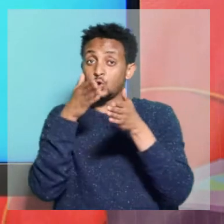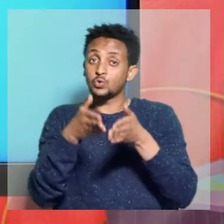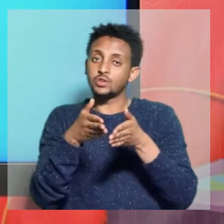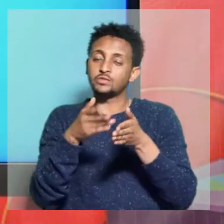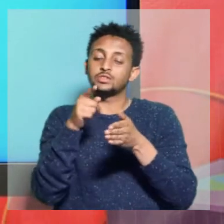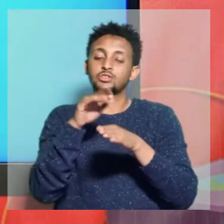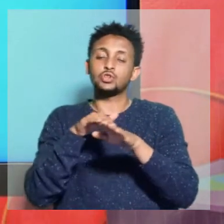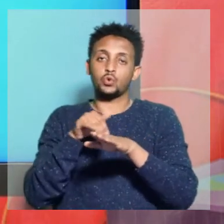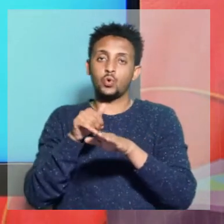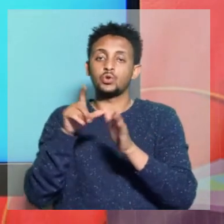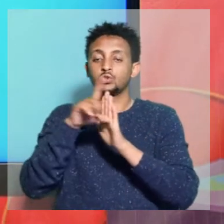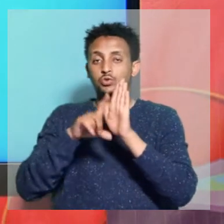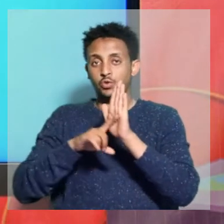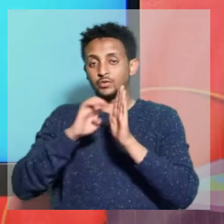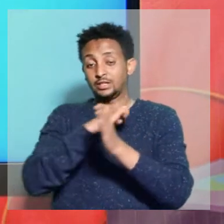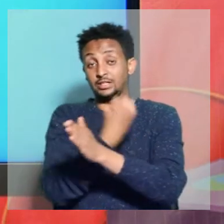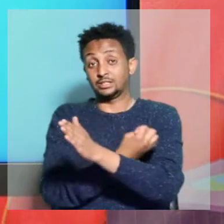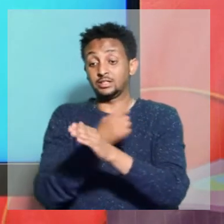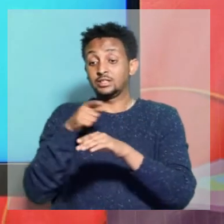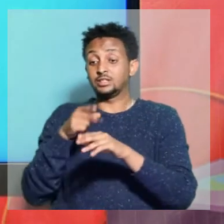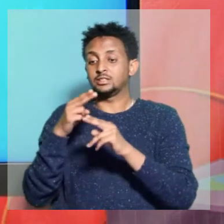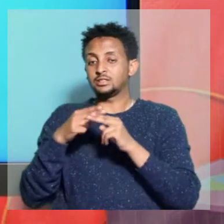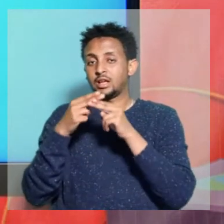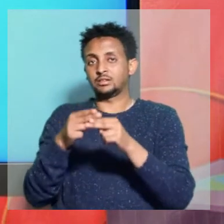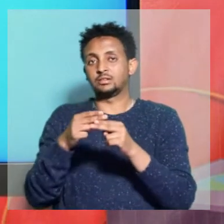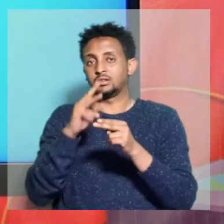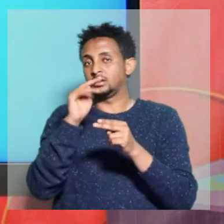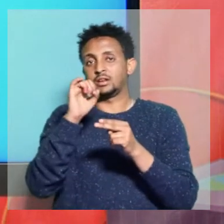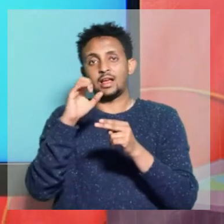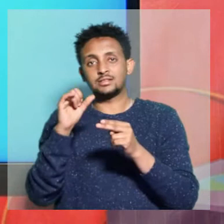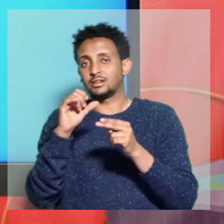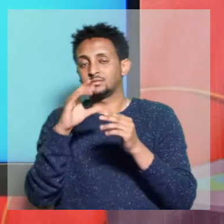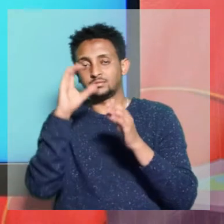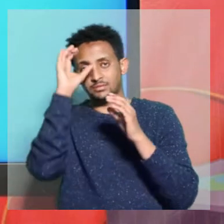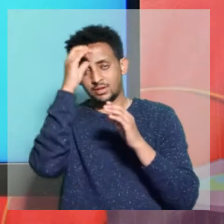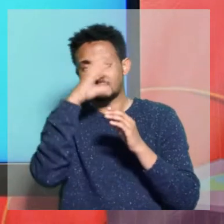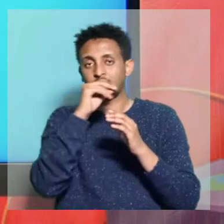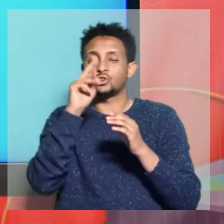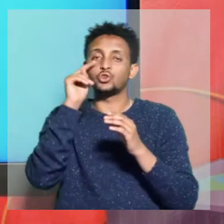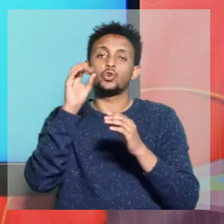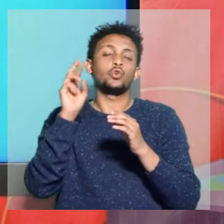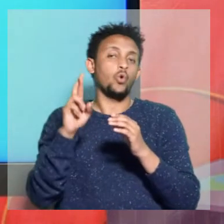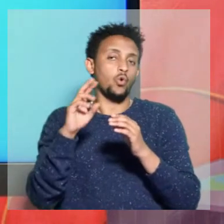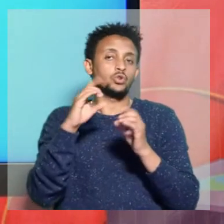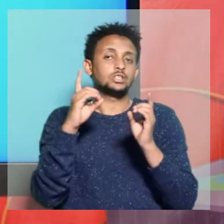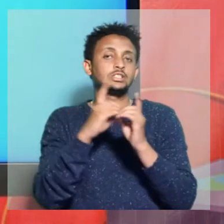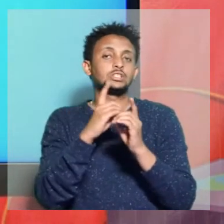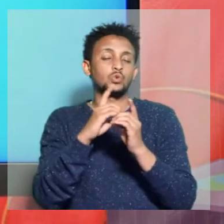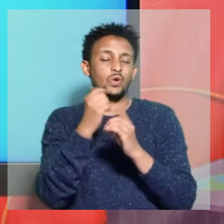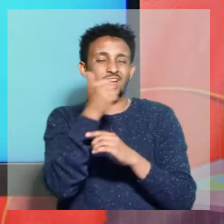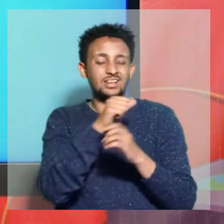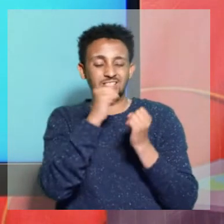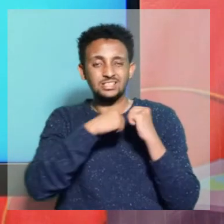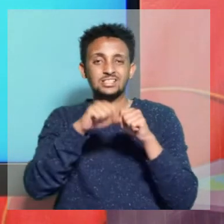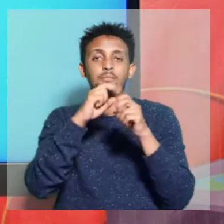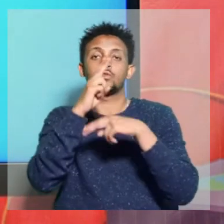Recall that the law of conservation of energy states that energy is neither created nor destroyed. the total energy of any system